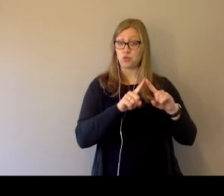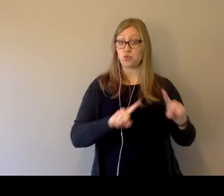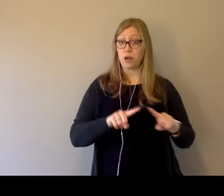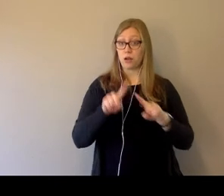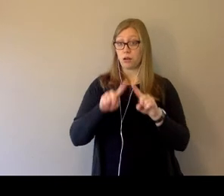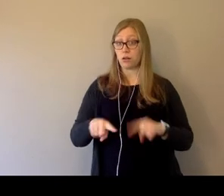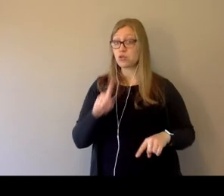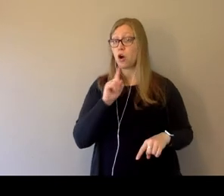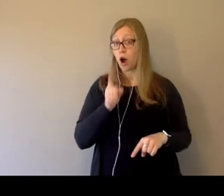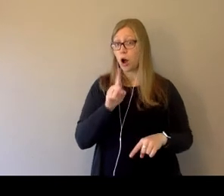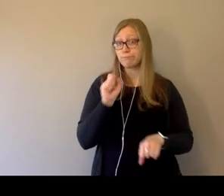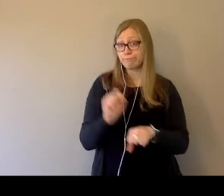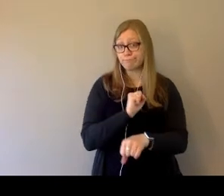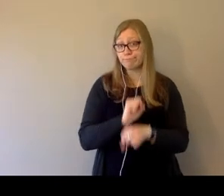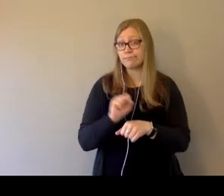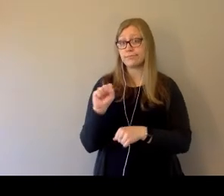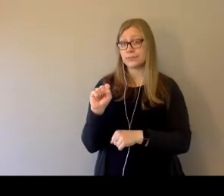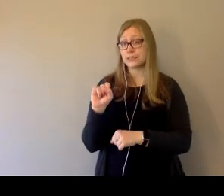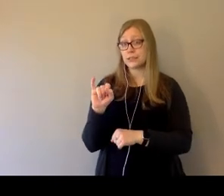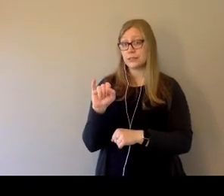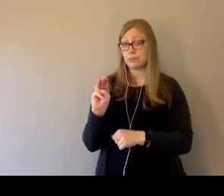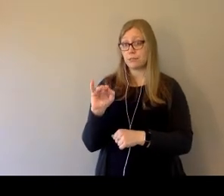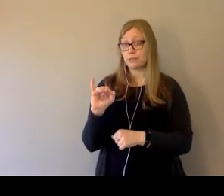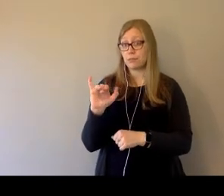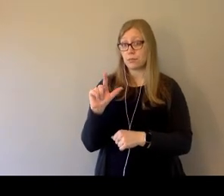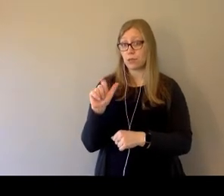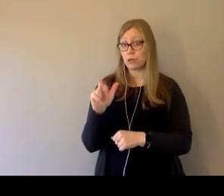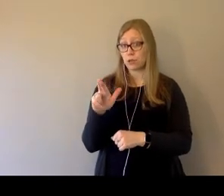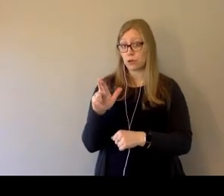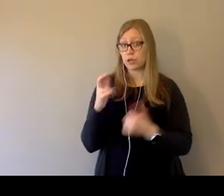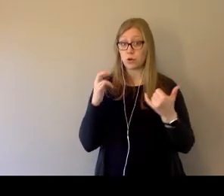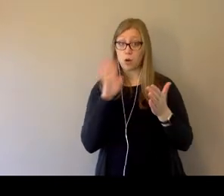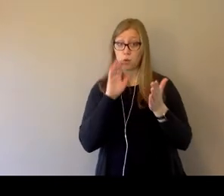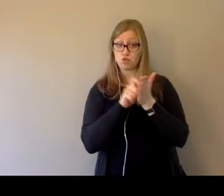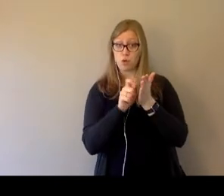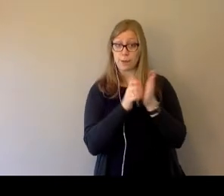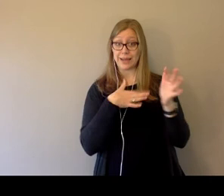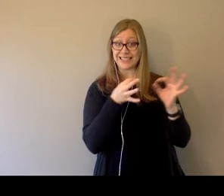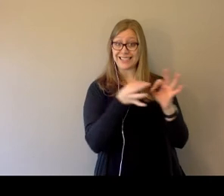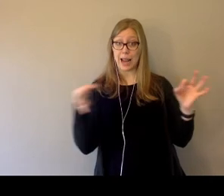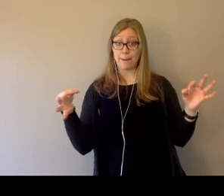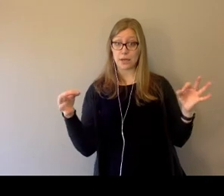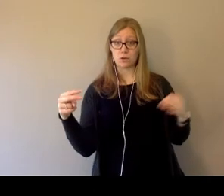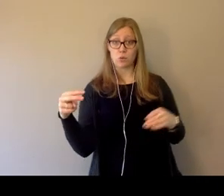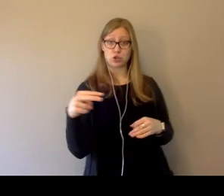And so I'm going to write my similarity statement. So my similarity statement is going to be triangle